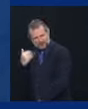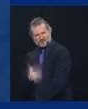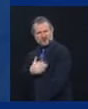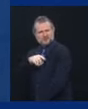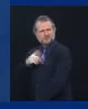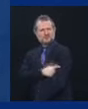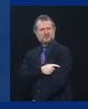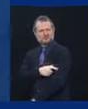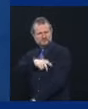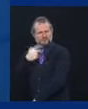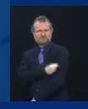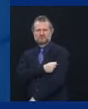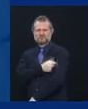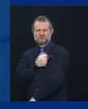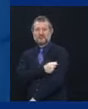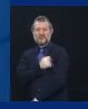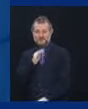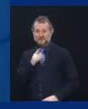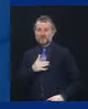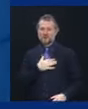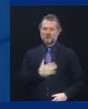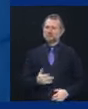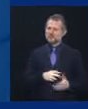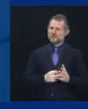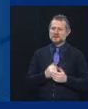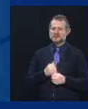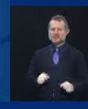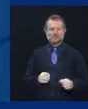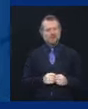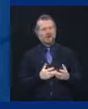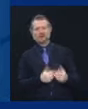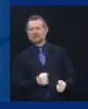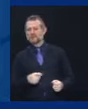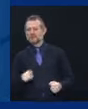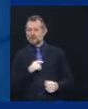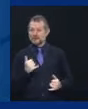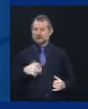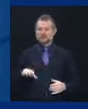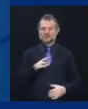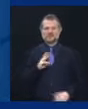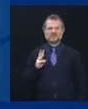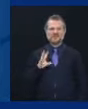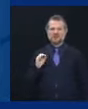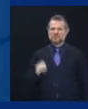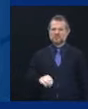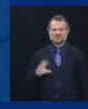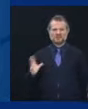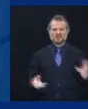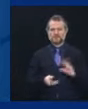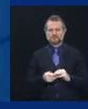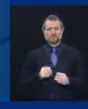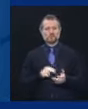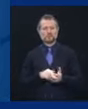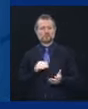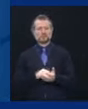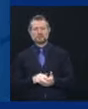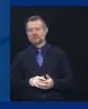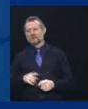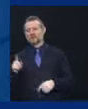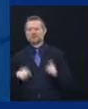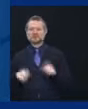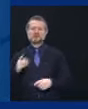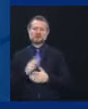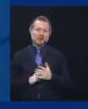But they're at 65%. Again, that's varied across the state. Some areas are doing